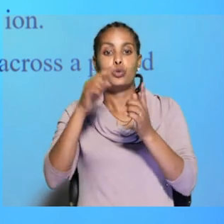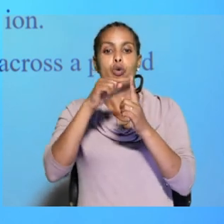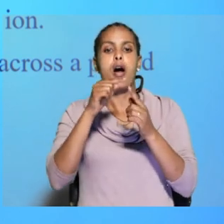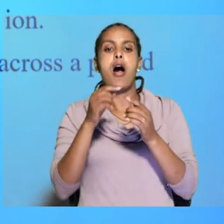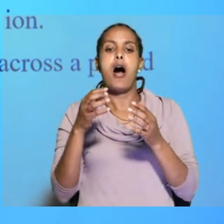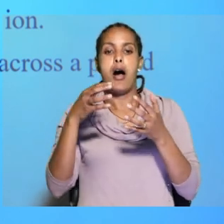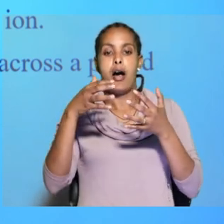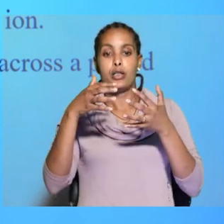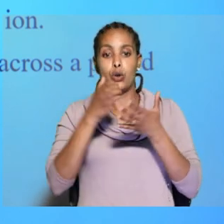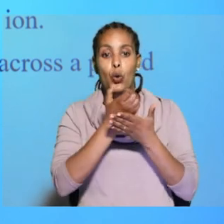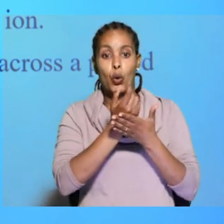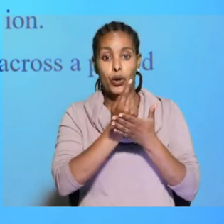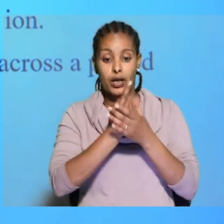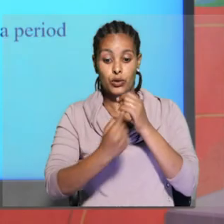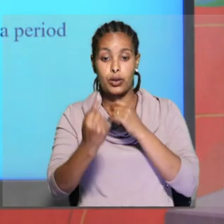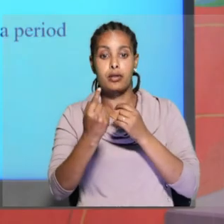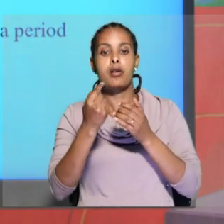isolated gaseous atom.